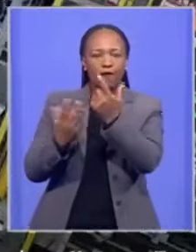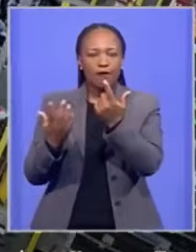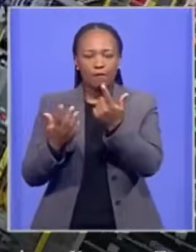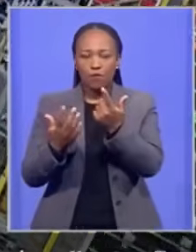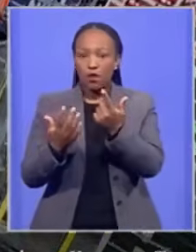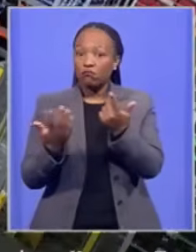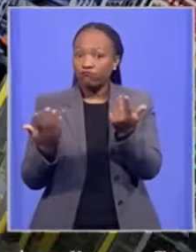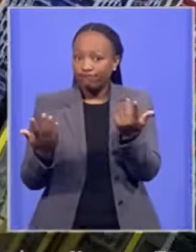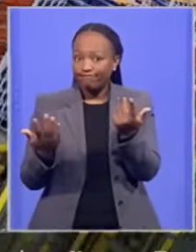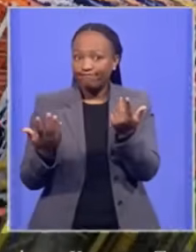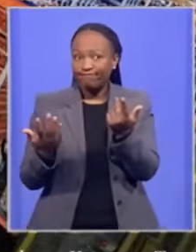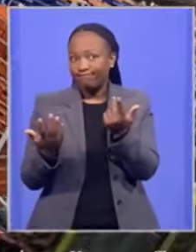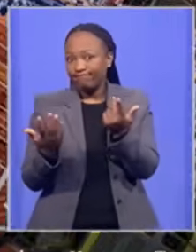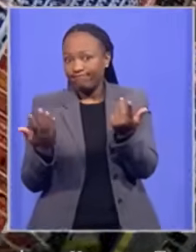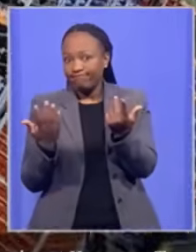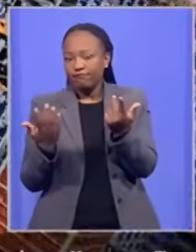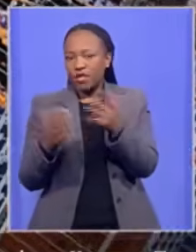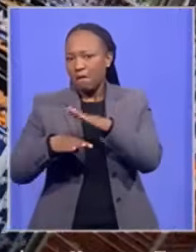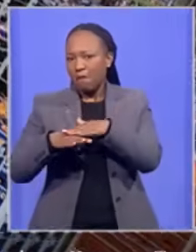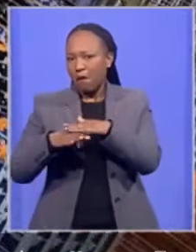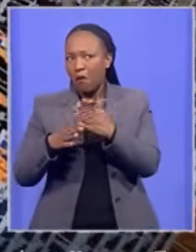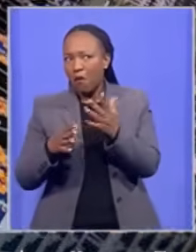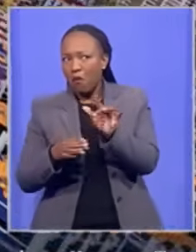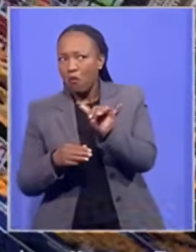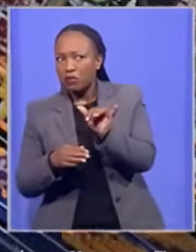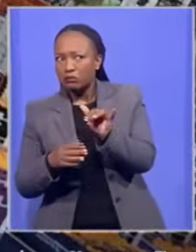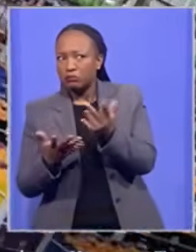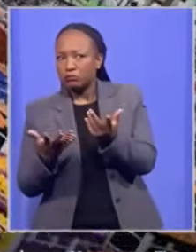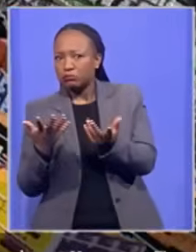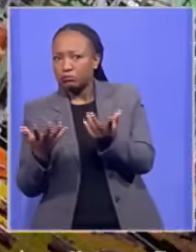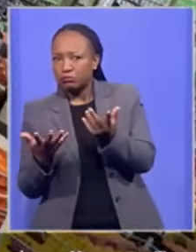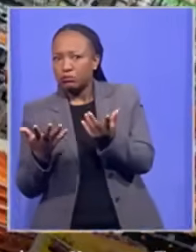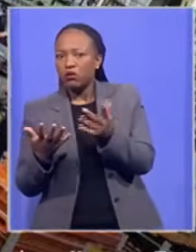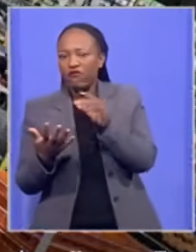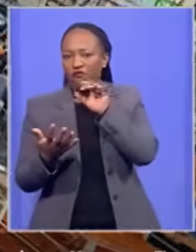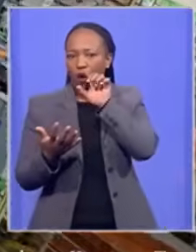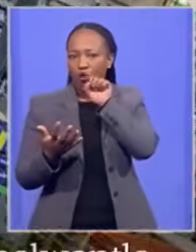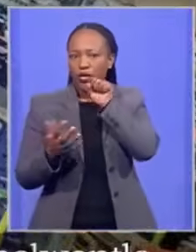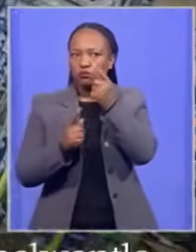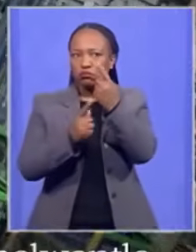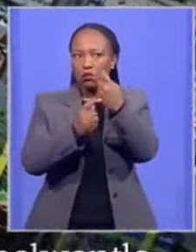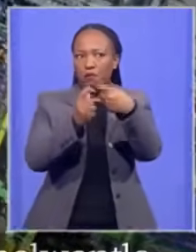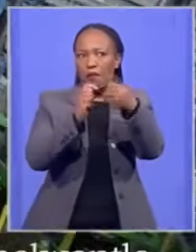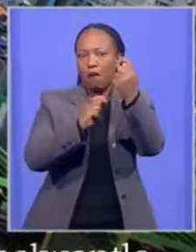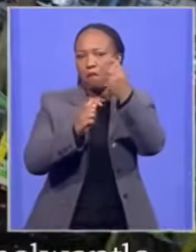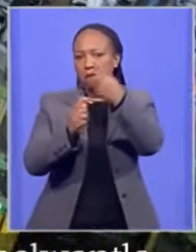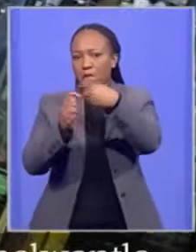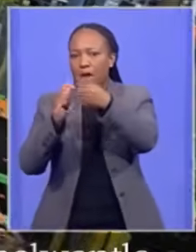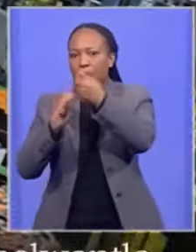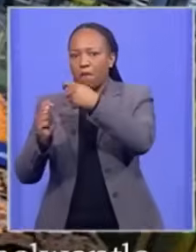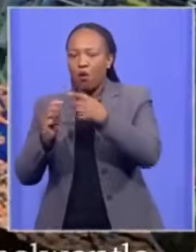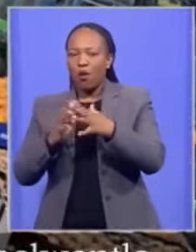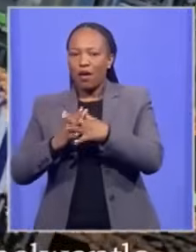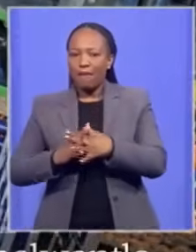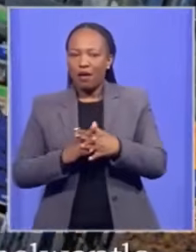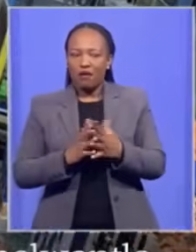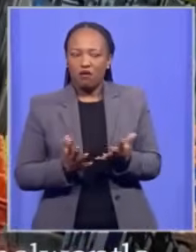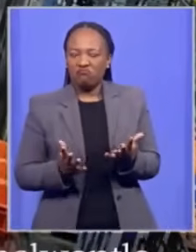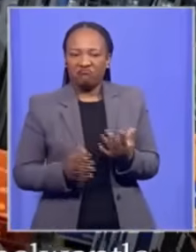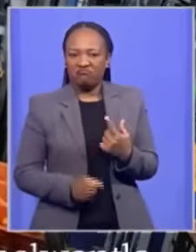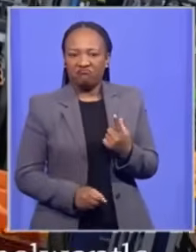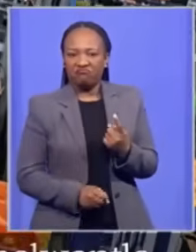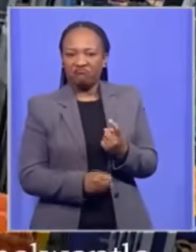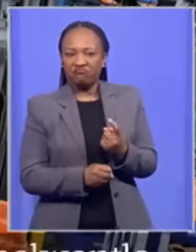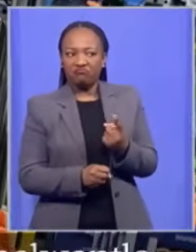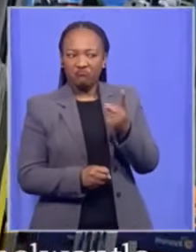ana ke mebaraka e mefeng e ka dumelang go go tšea dinamune tše e leng gore Amerika a kgone go di tšea e